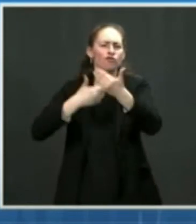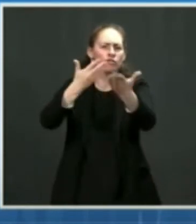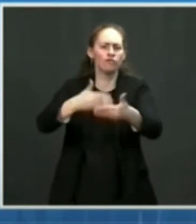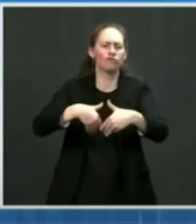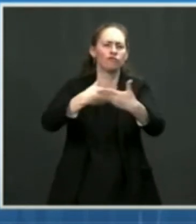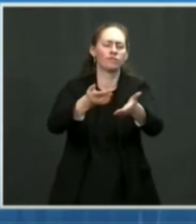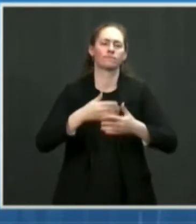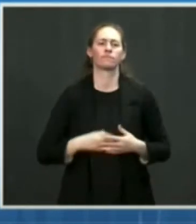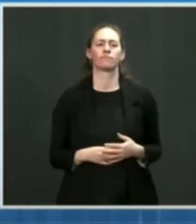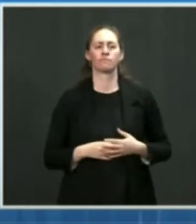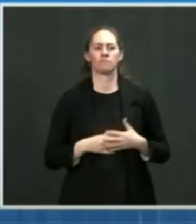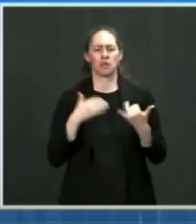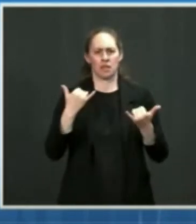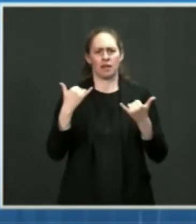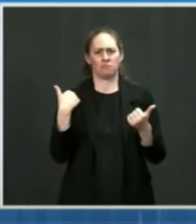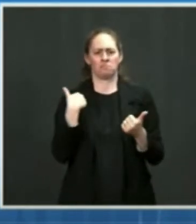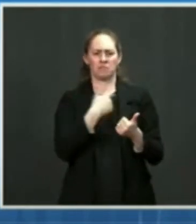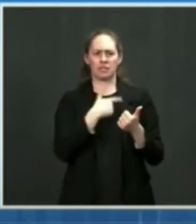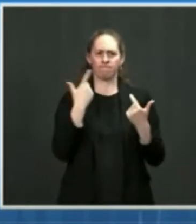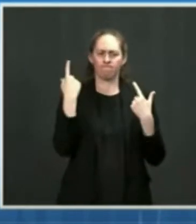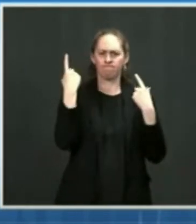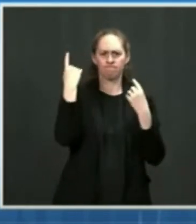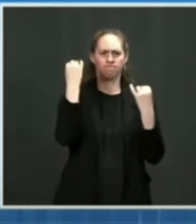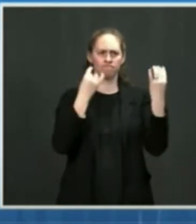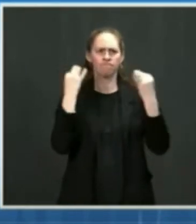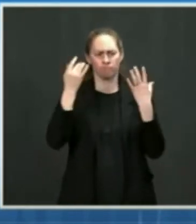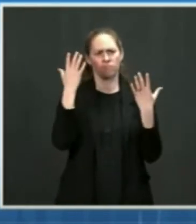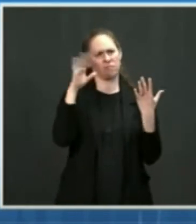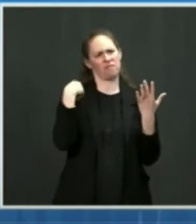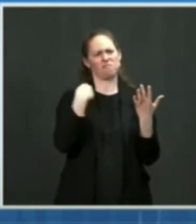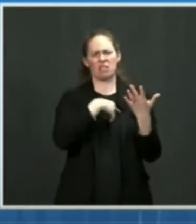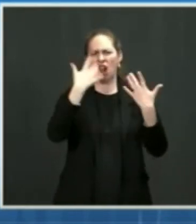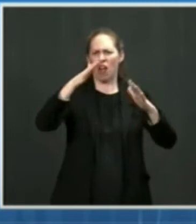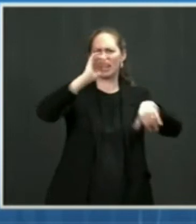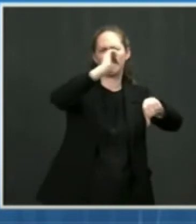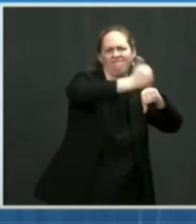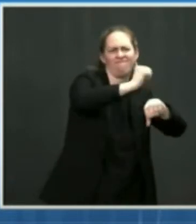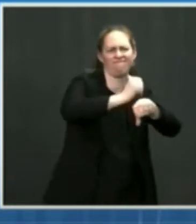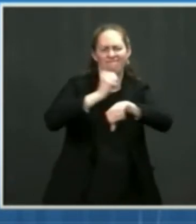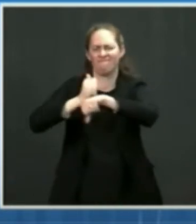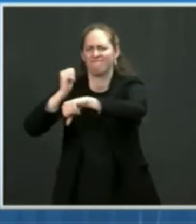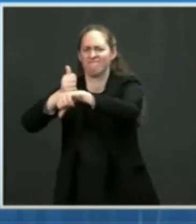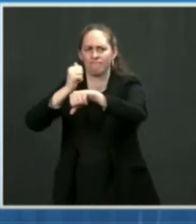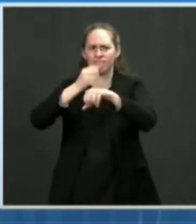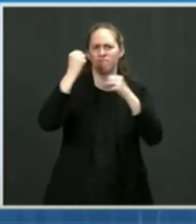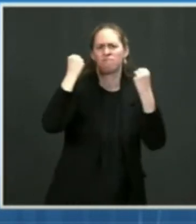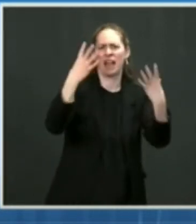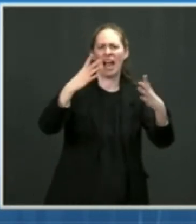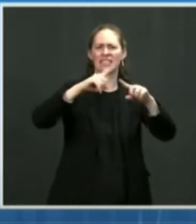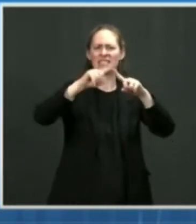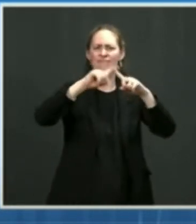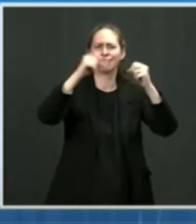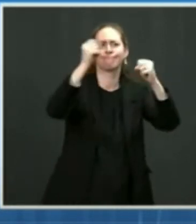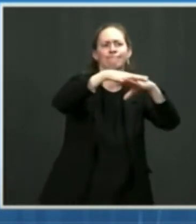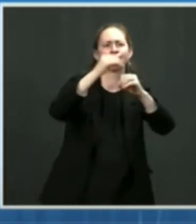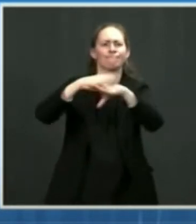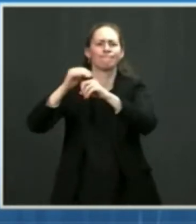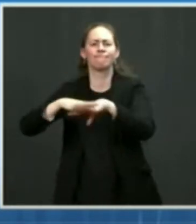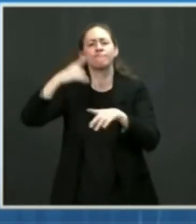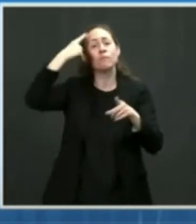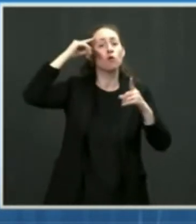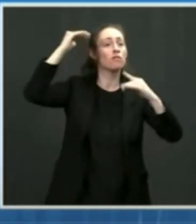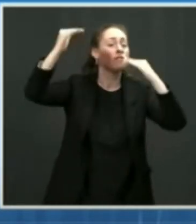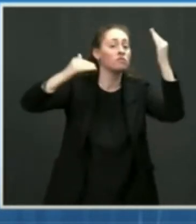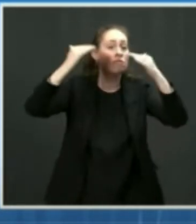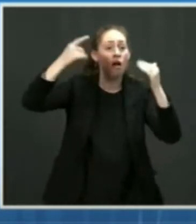few months, created many places for adults to get vaccinated, including, as we